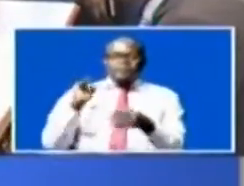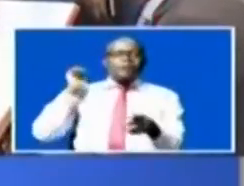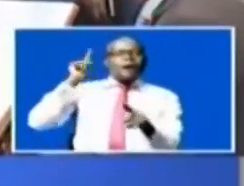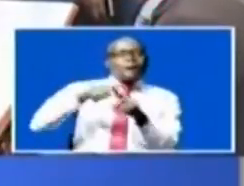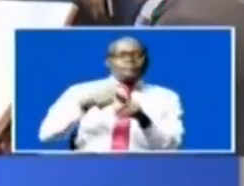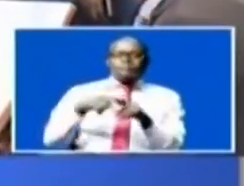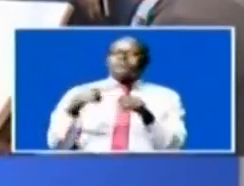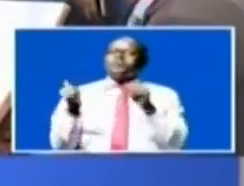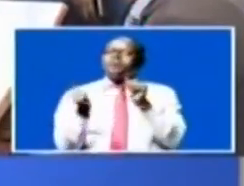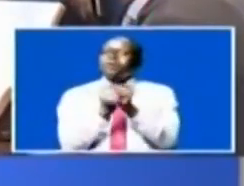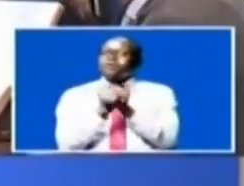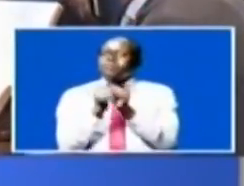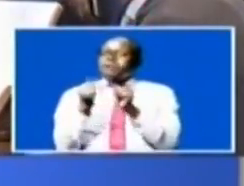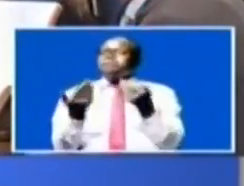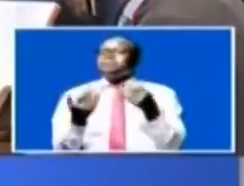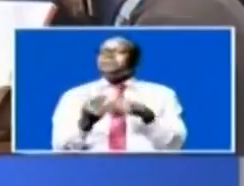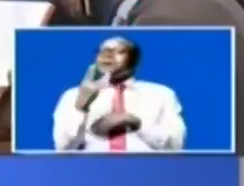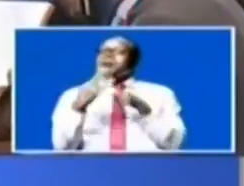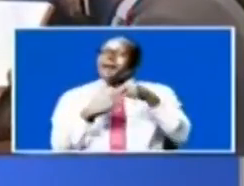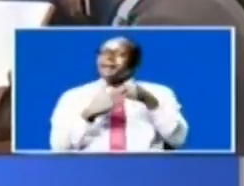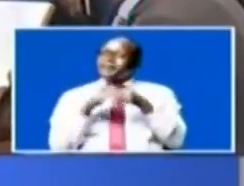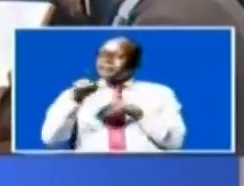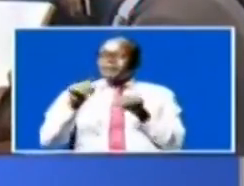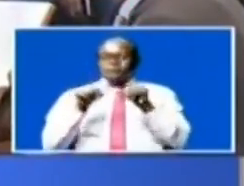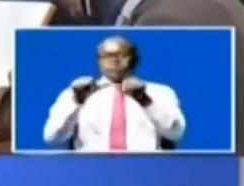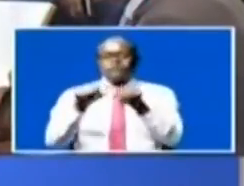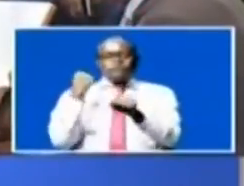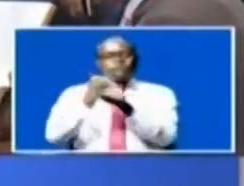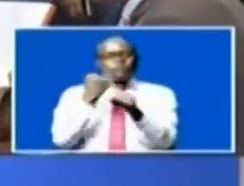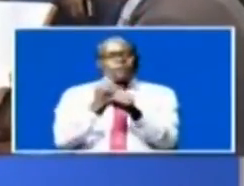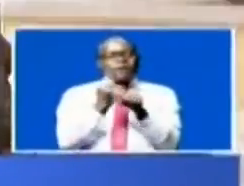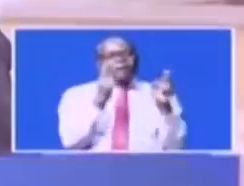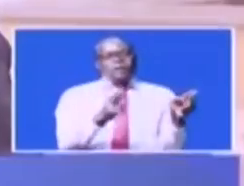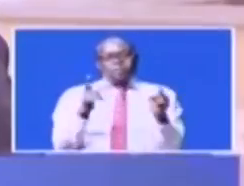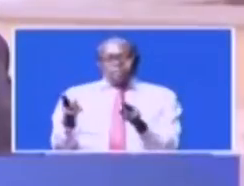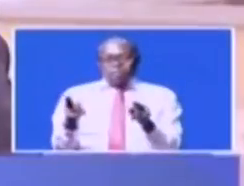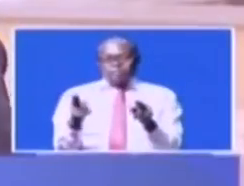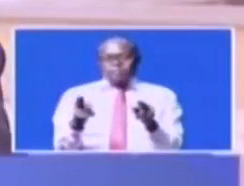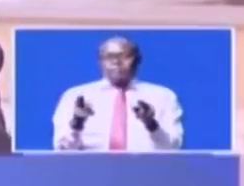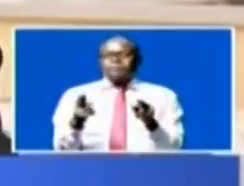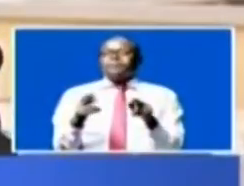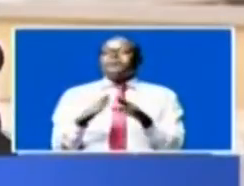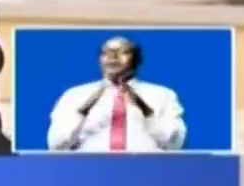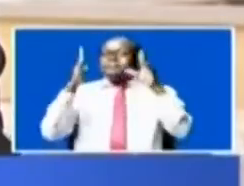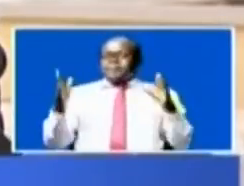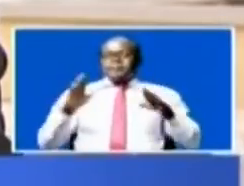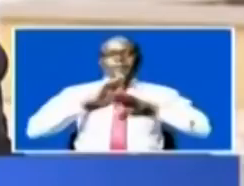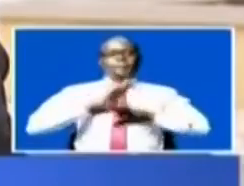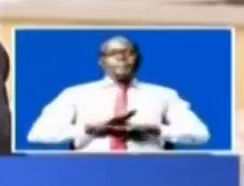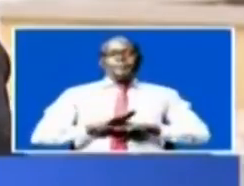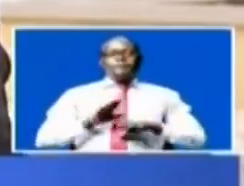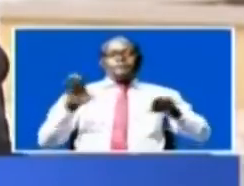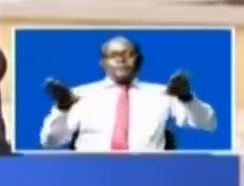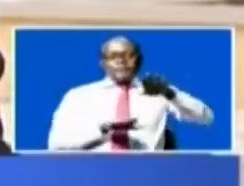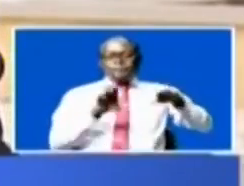October 9th, Philomena Mwilu continues business as usual. It is a huge sigh of relief for the Deputy